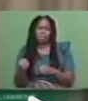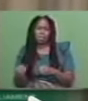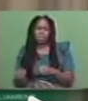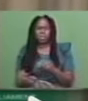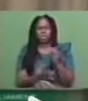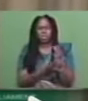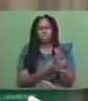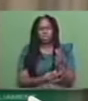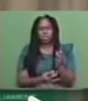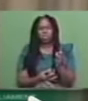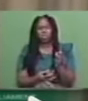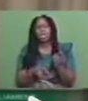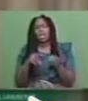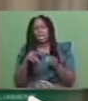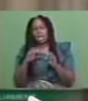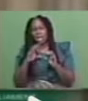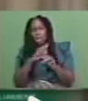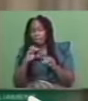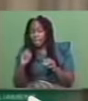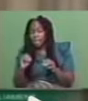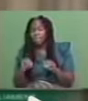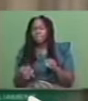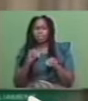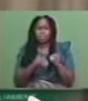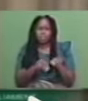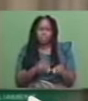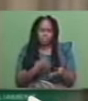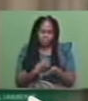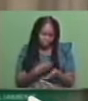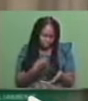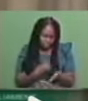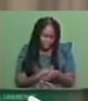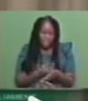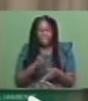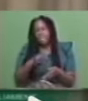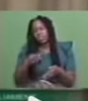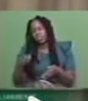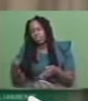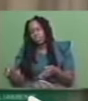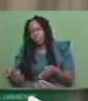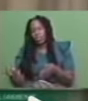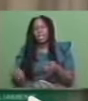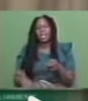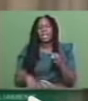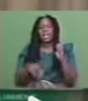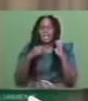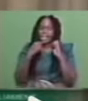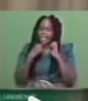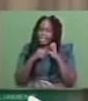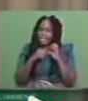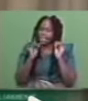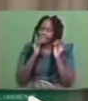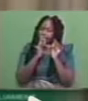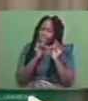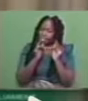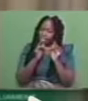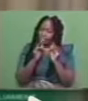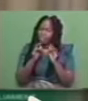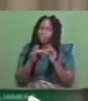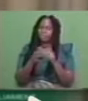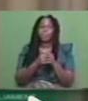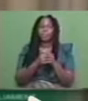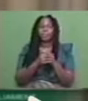Wi-Fi services along Brian Lara, Promenade, and elsewhere. 2017, a total of $15 million for strengthening the